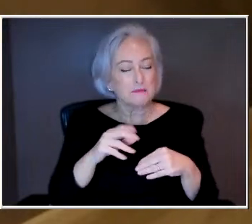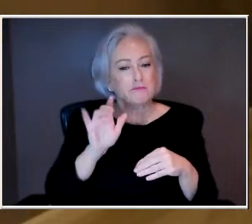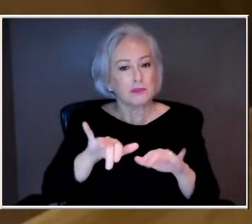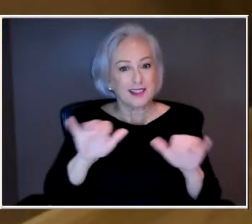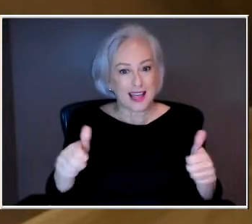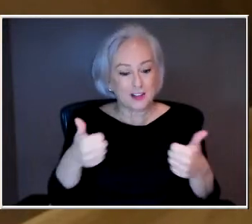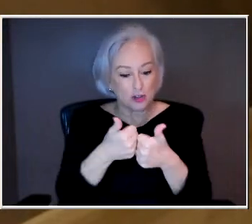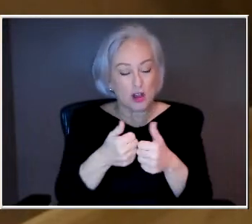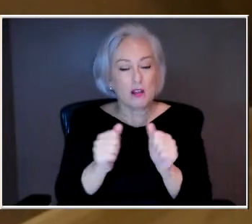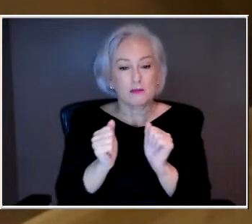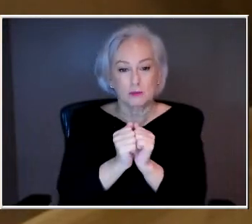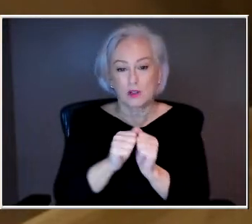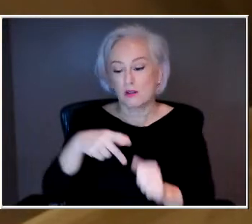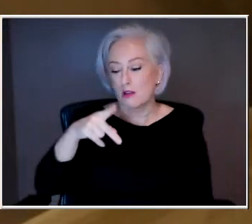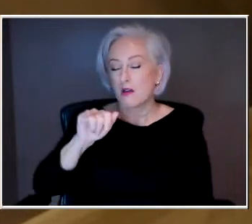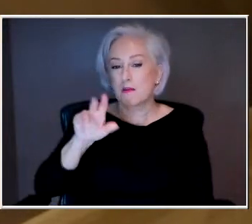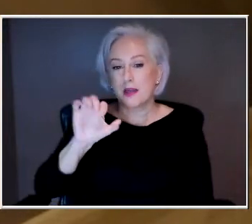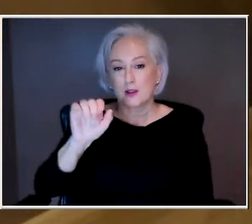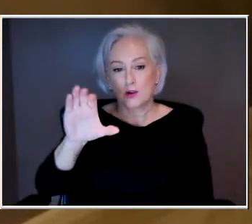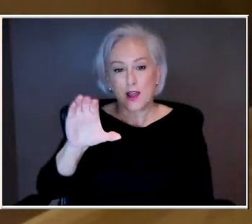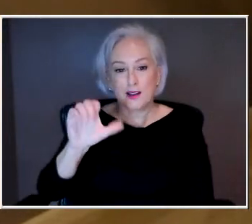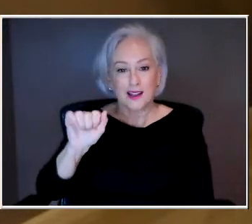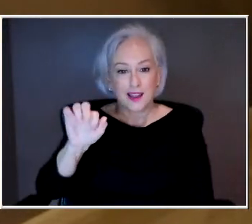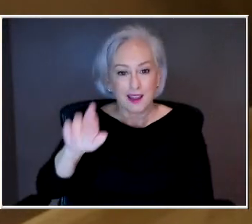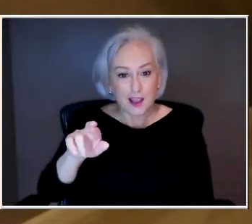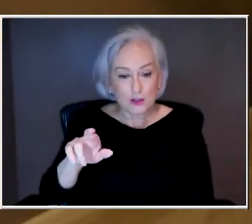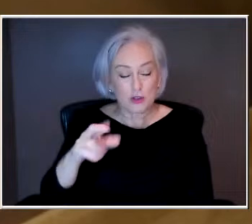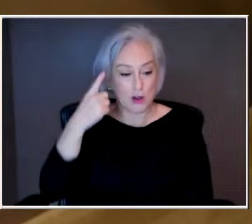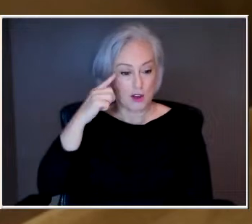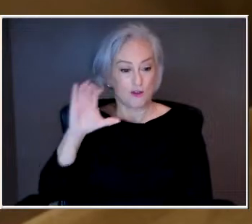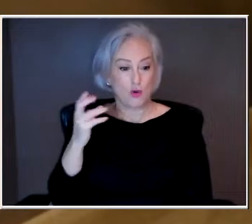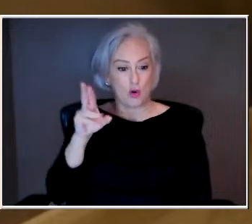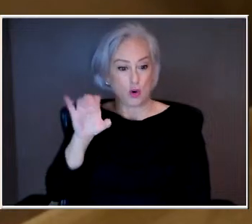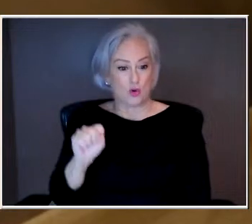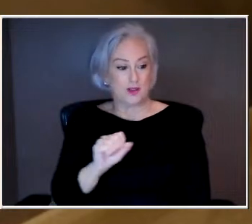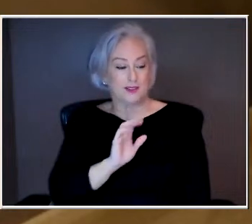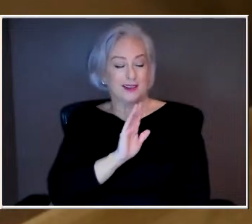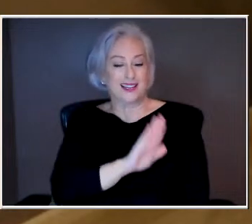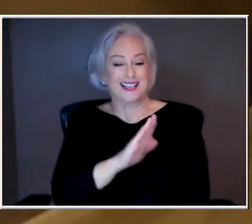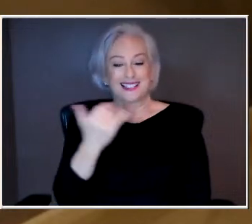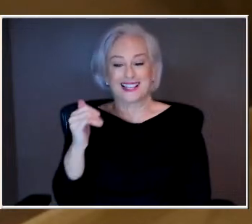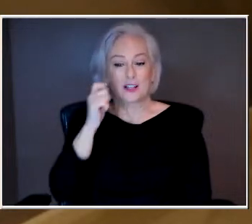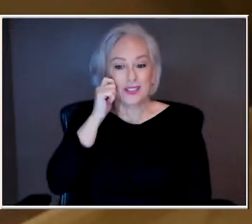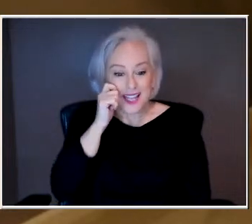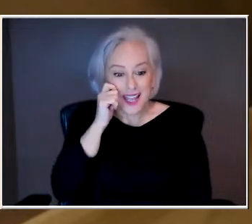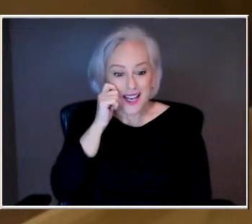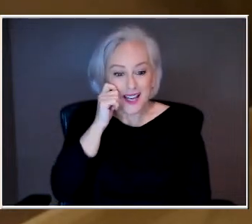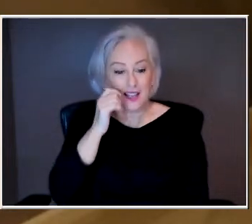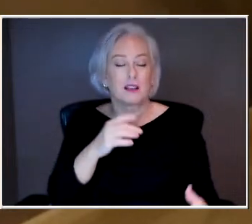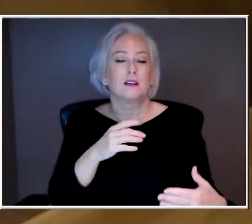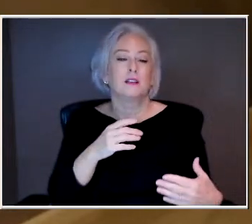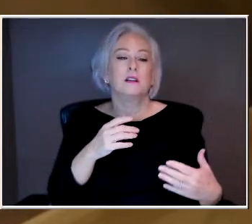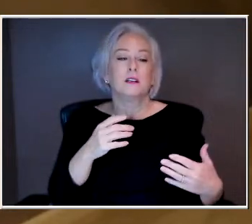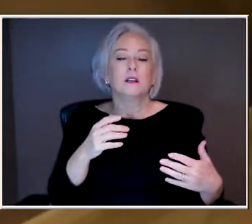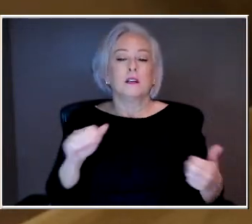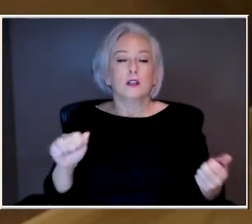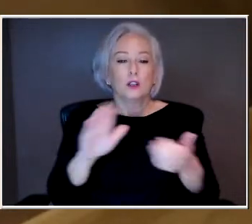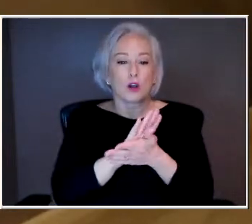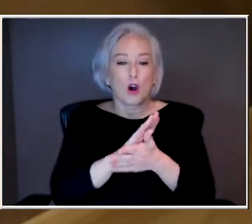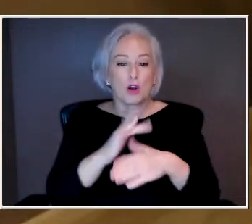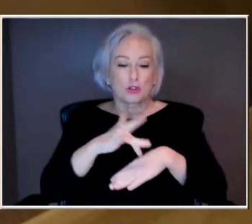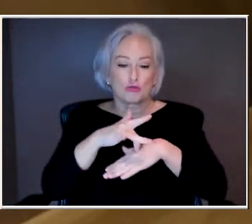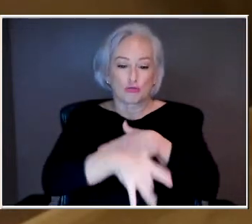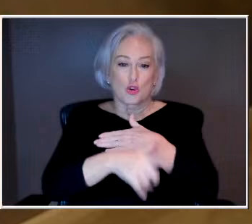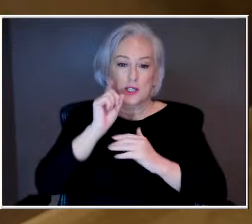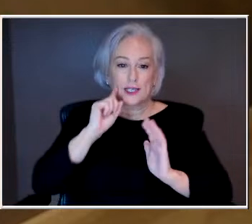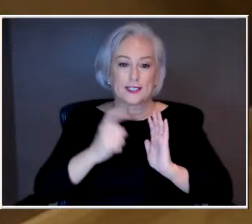case, I would say the jaundice led to more of an earlier diagnosis at a stage 2. In other cases, if it's